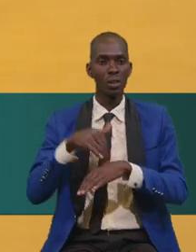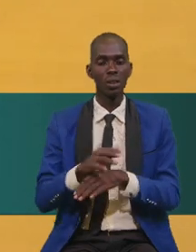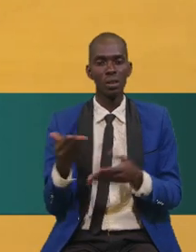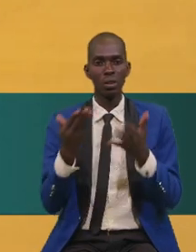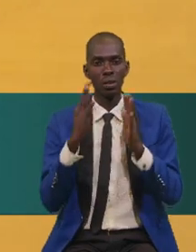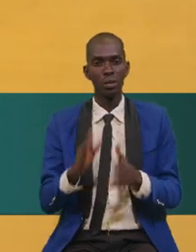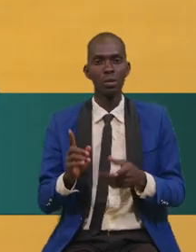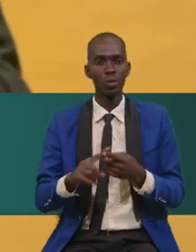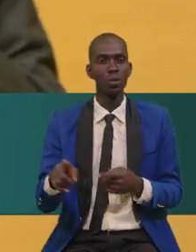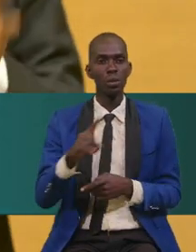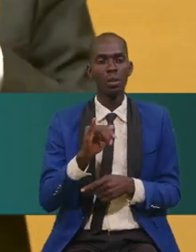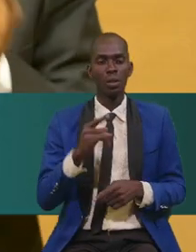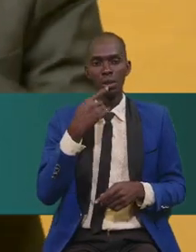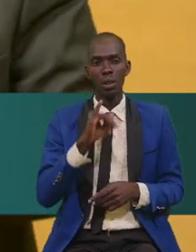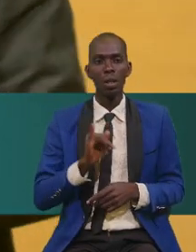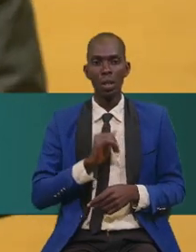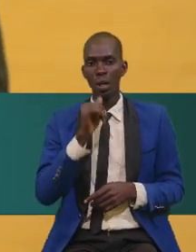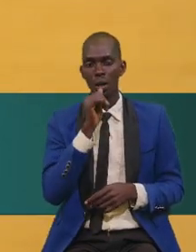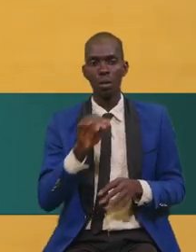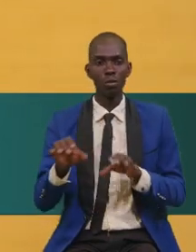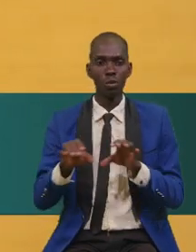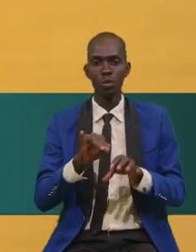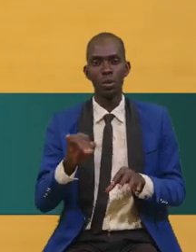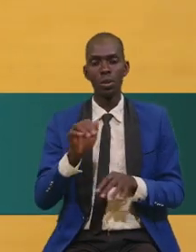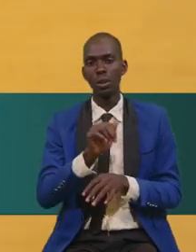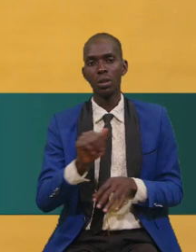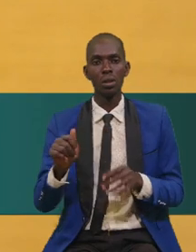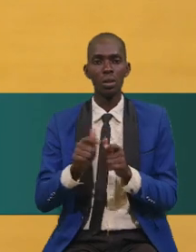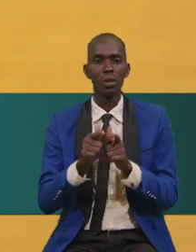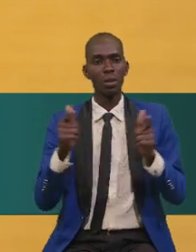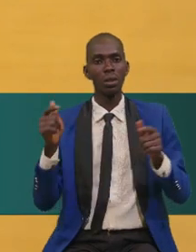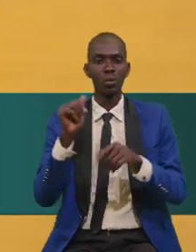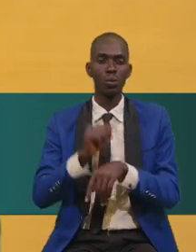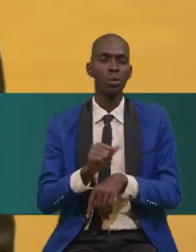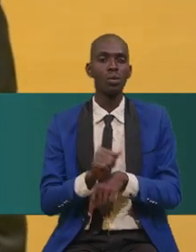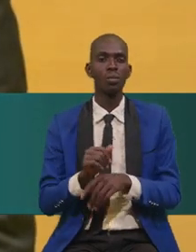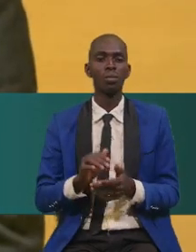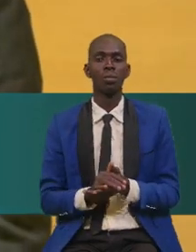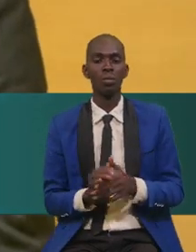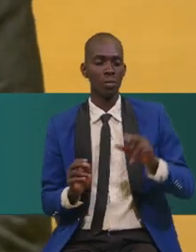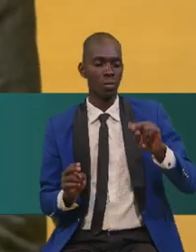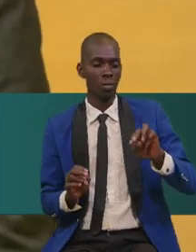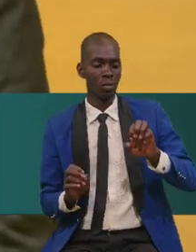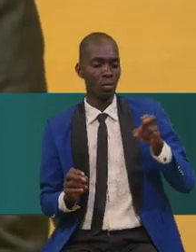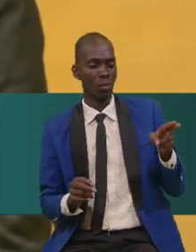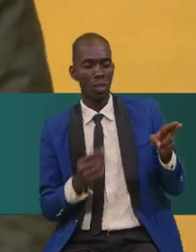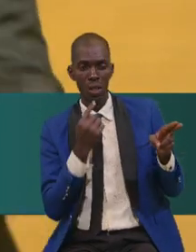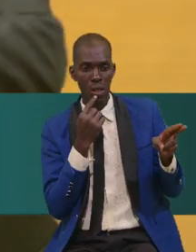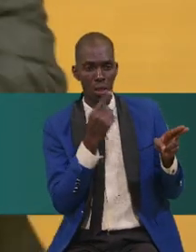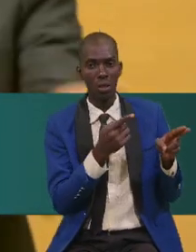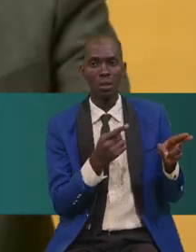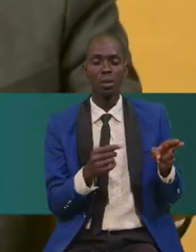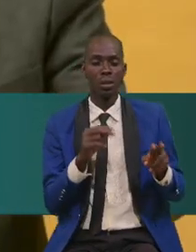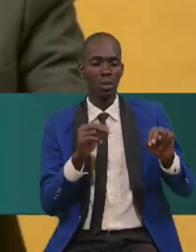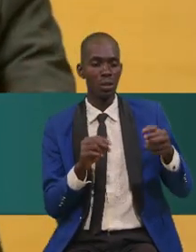work. I am doing a great work. Nehemiah said, he came from the king's palace,